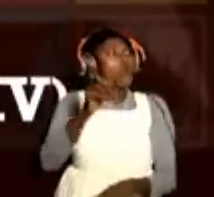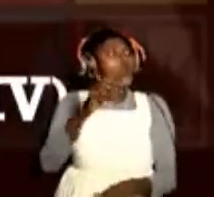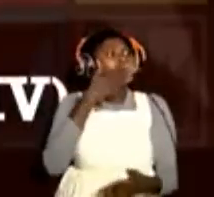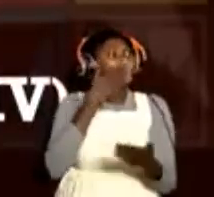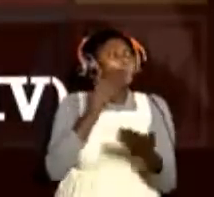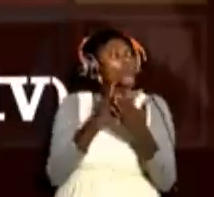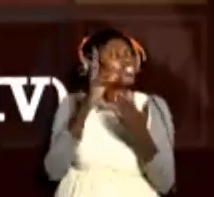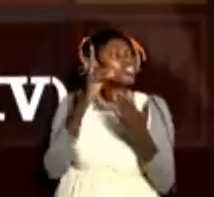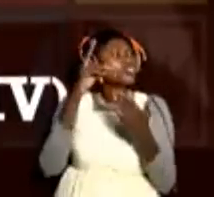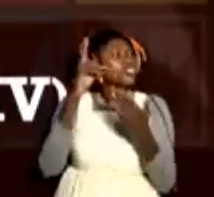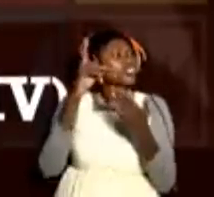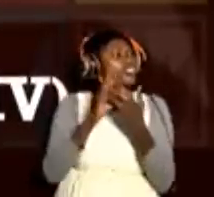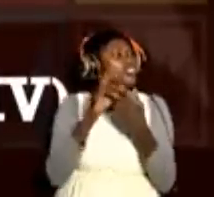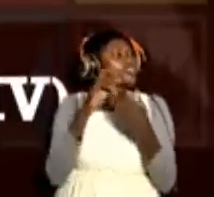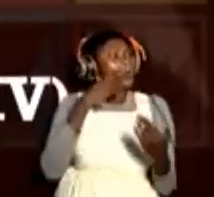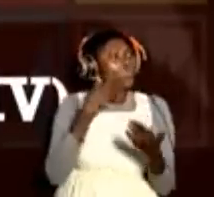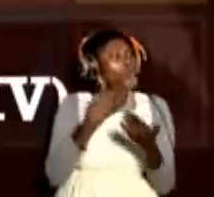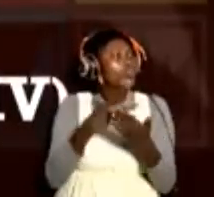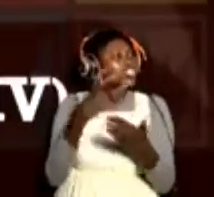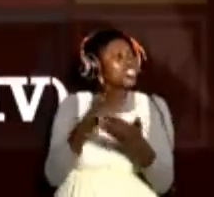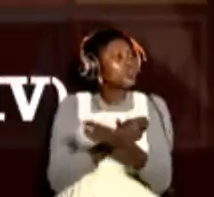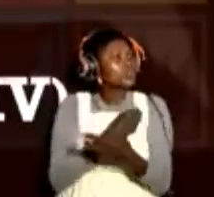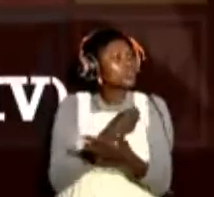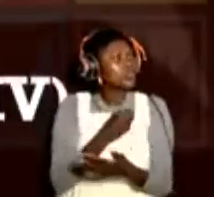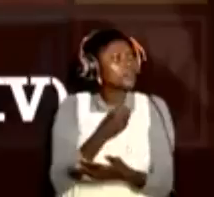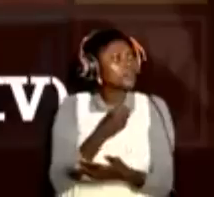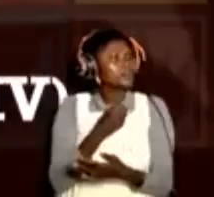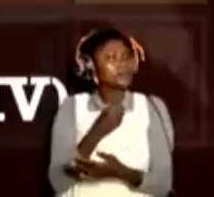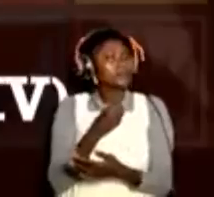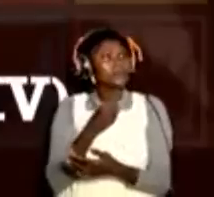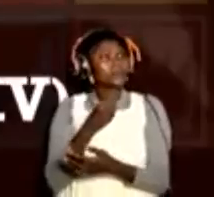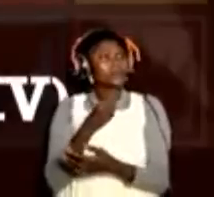news? Where will good news be here?